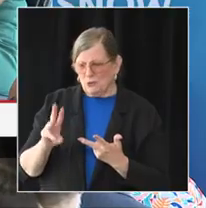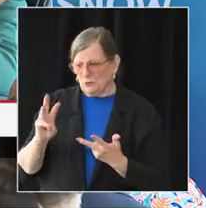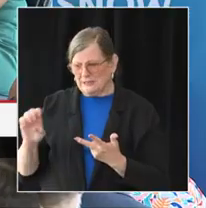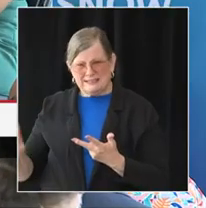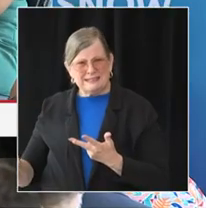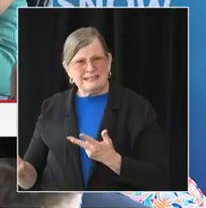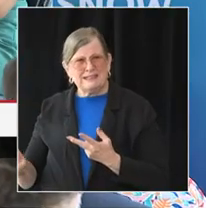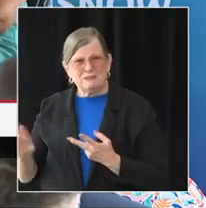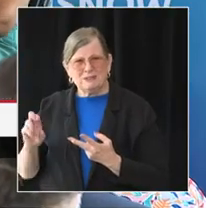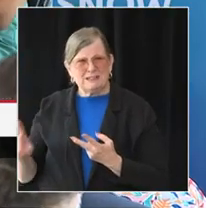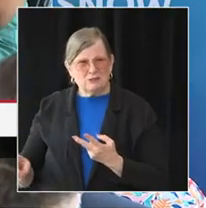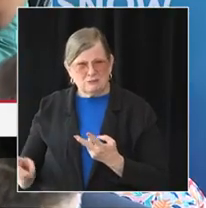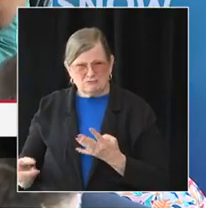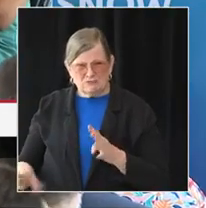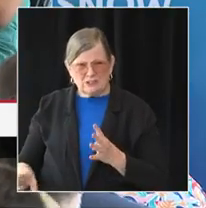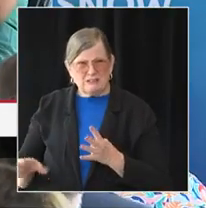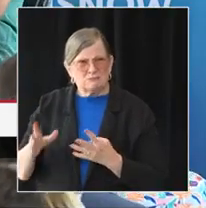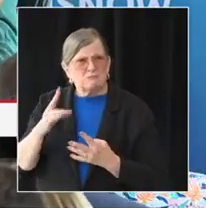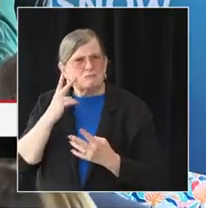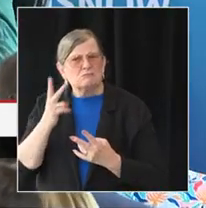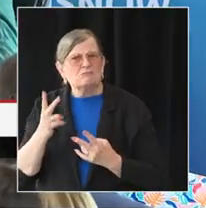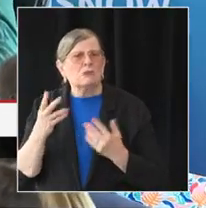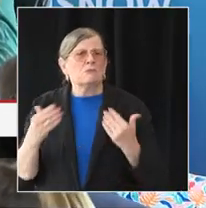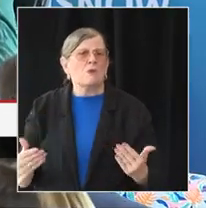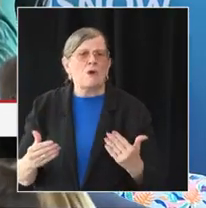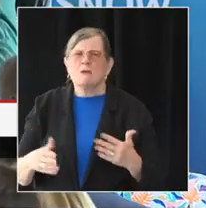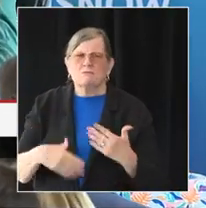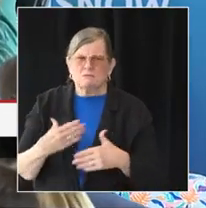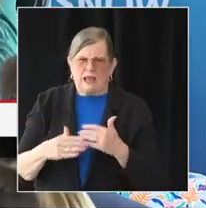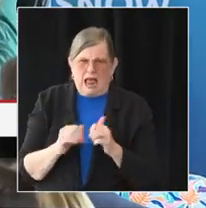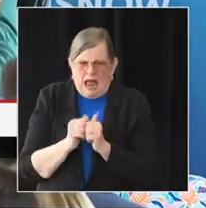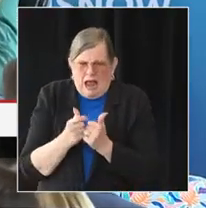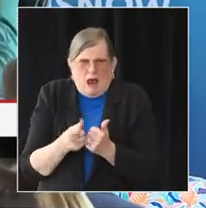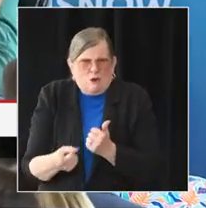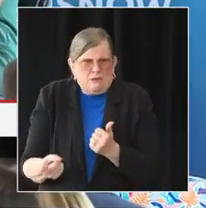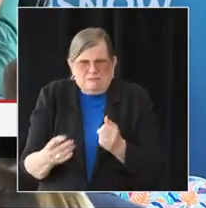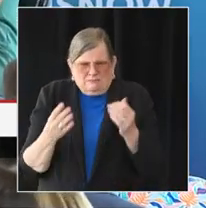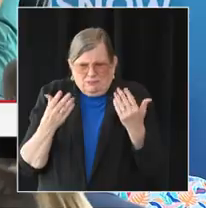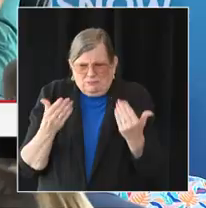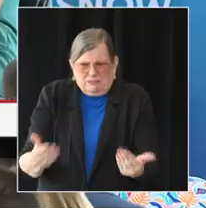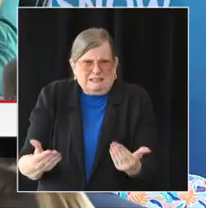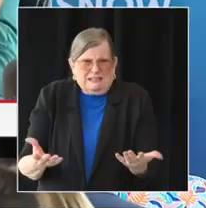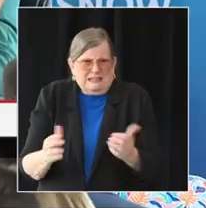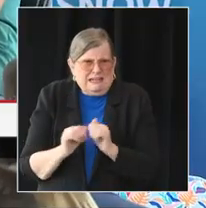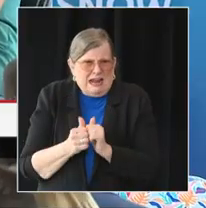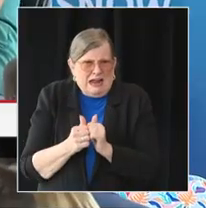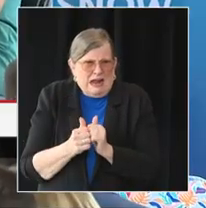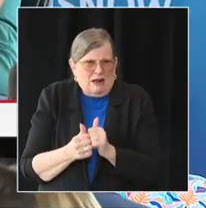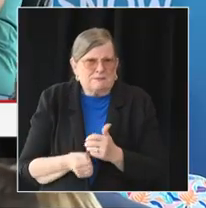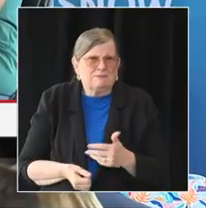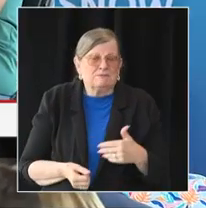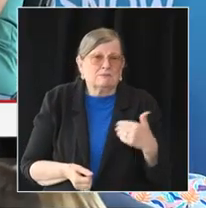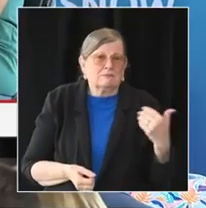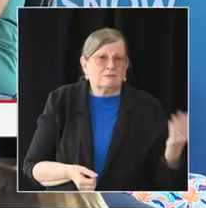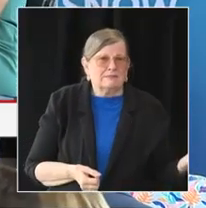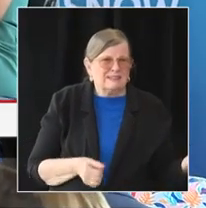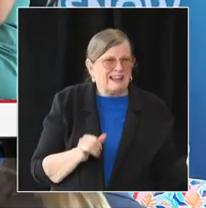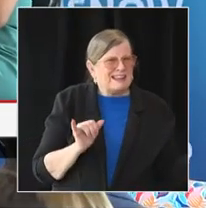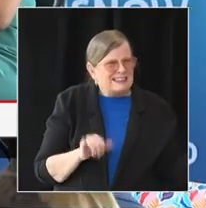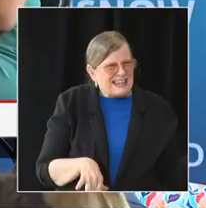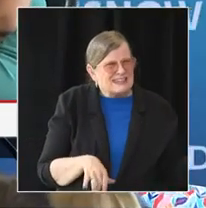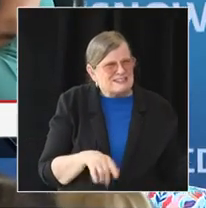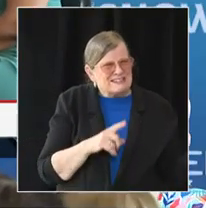those projects? I think, that's an interesting way to put it. What are the key factors?